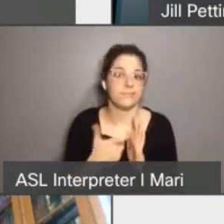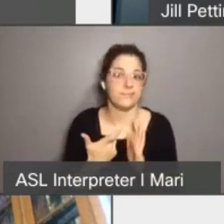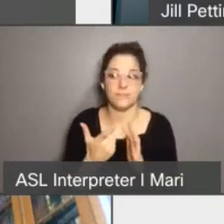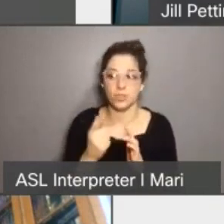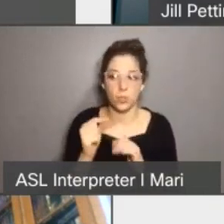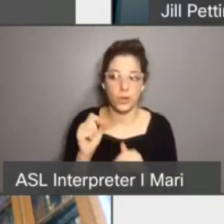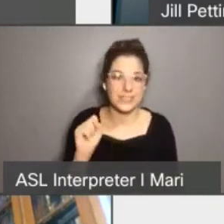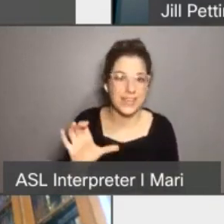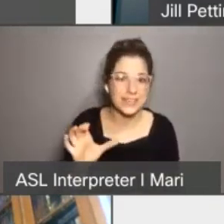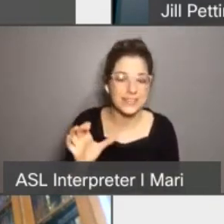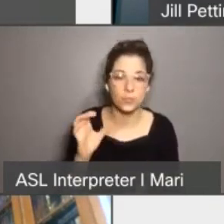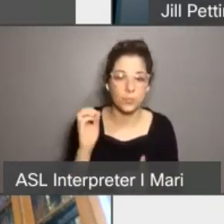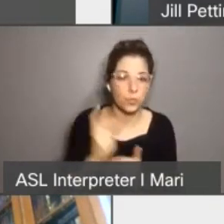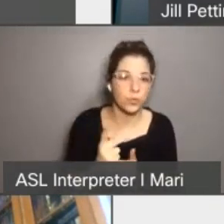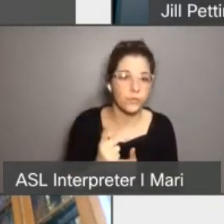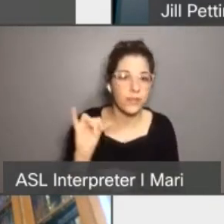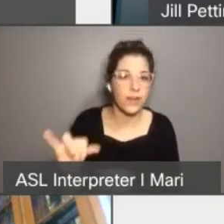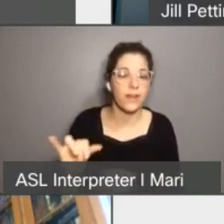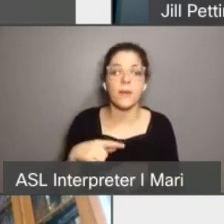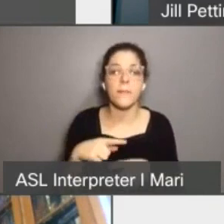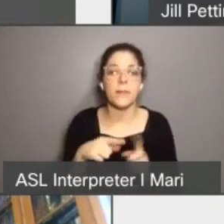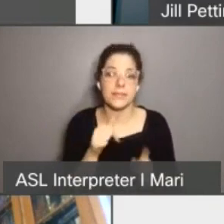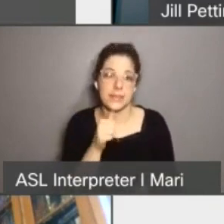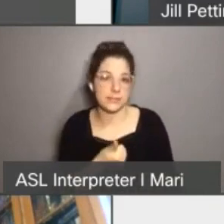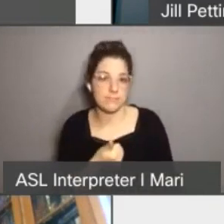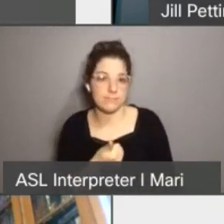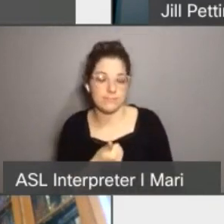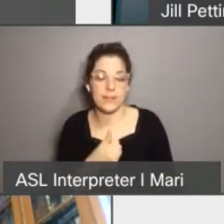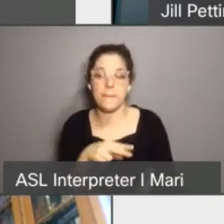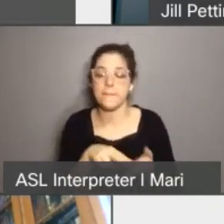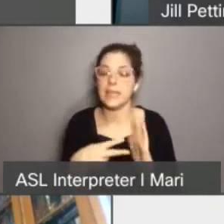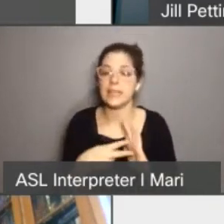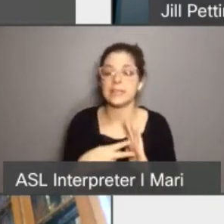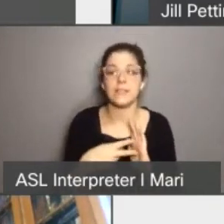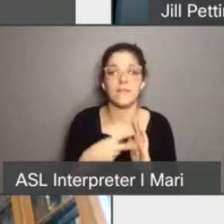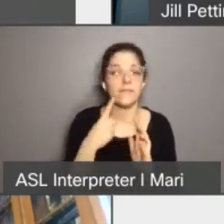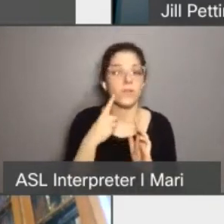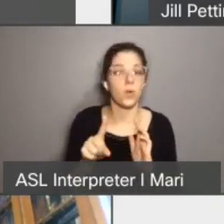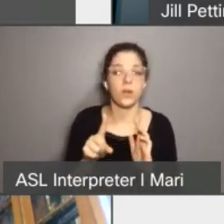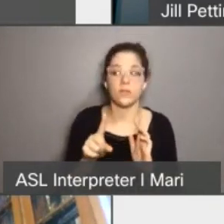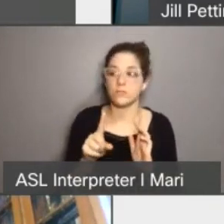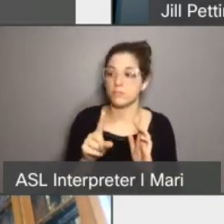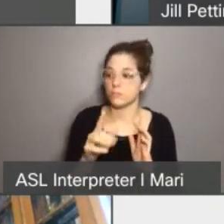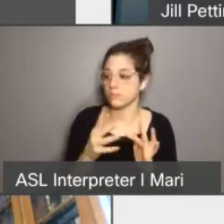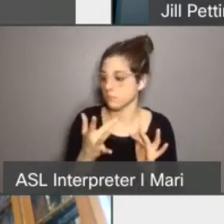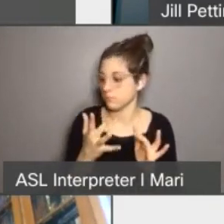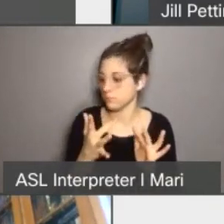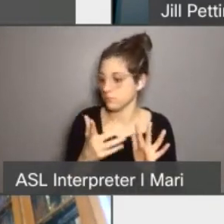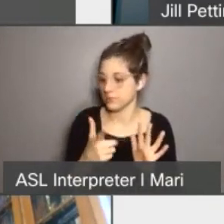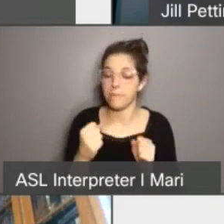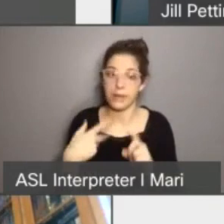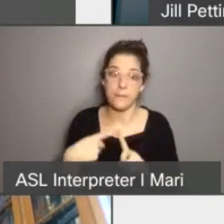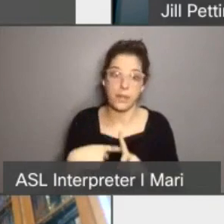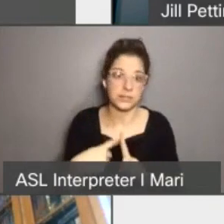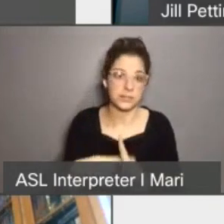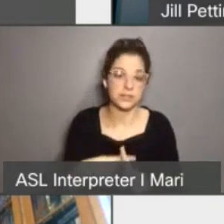20 seconds to approve that, but it doesn't. And that means that for the, you know, it takes months,